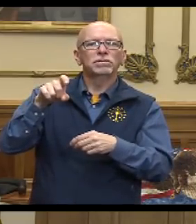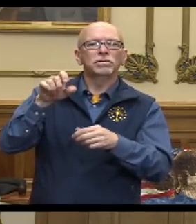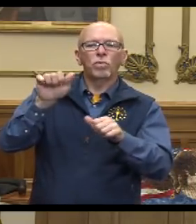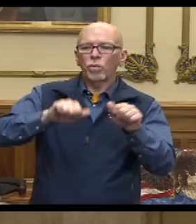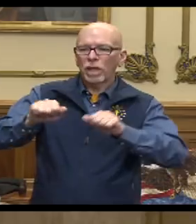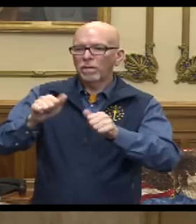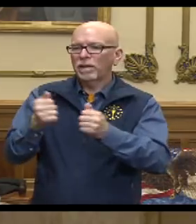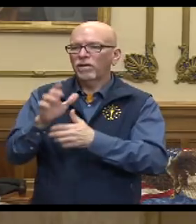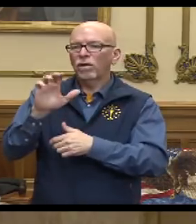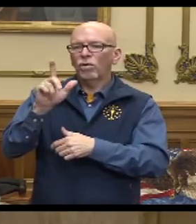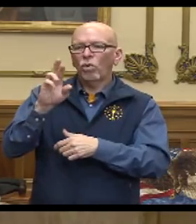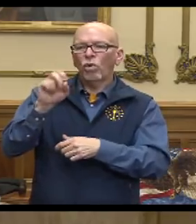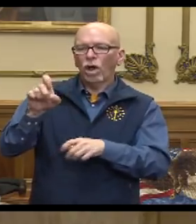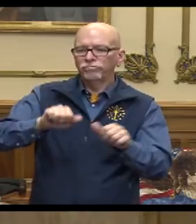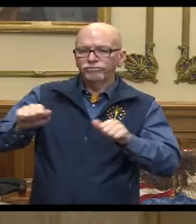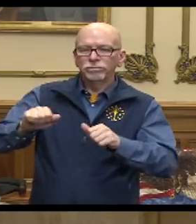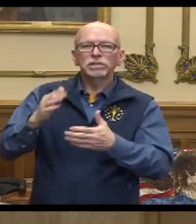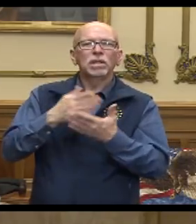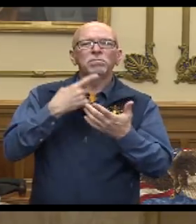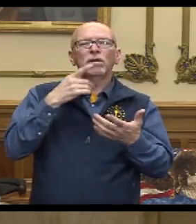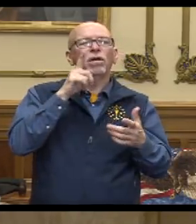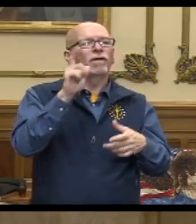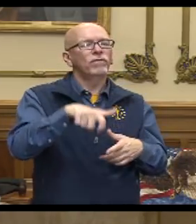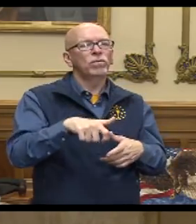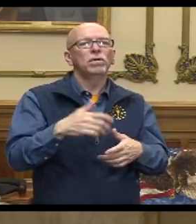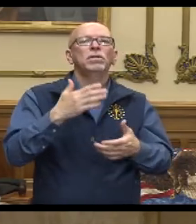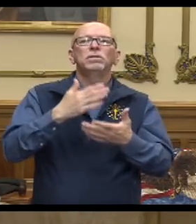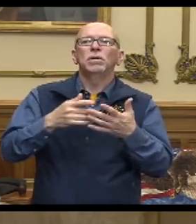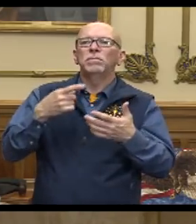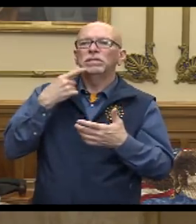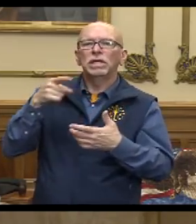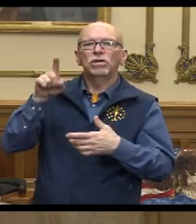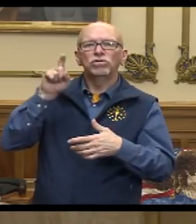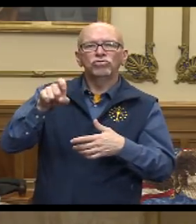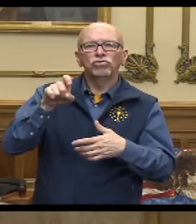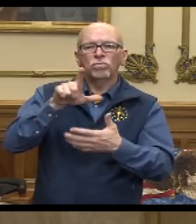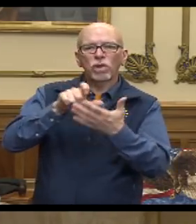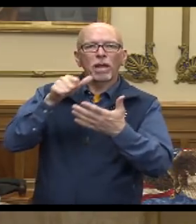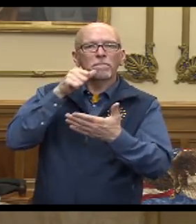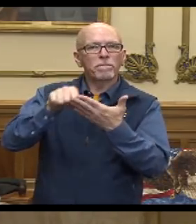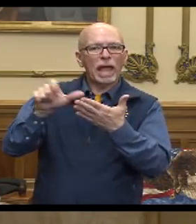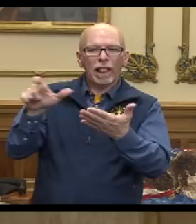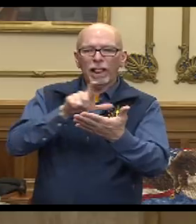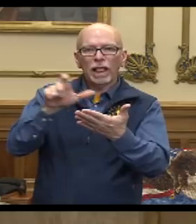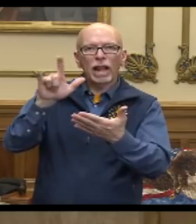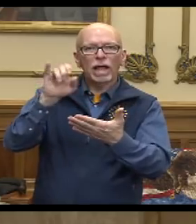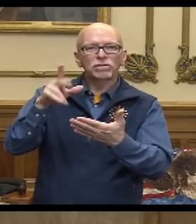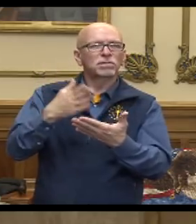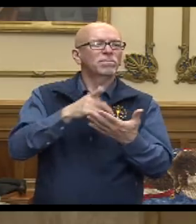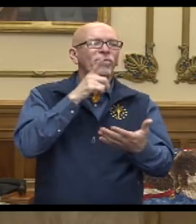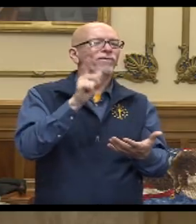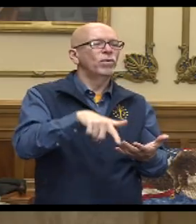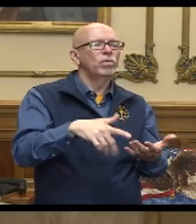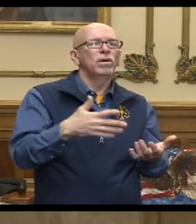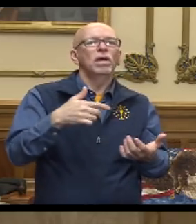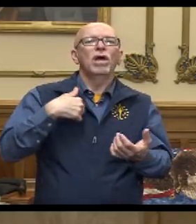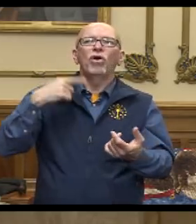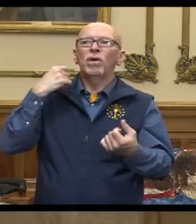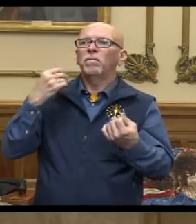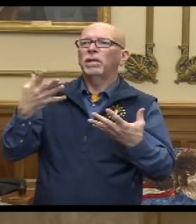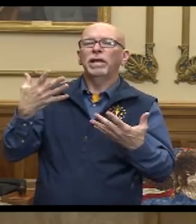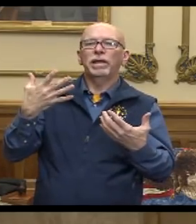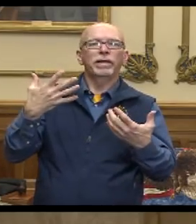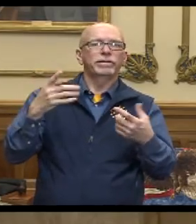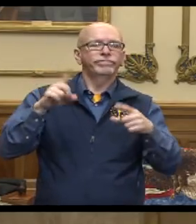down with Clorox. Some say you do not. Some say to spray your mail with Lysol. Some say you do not. I've heard so